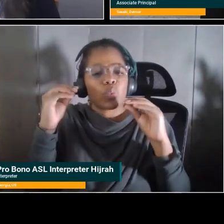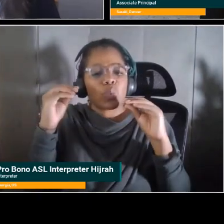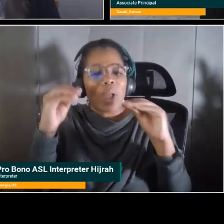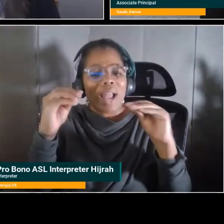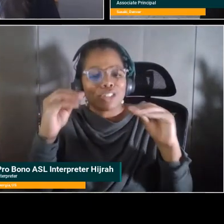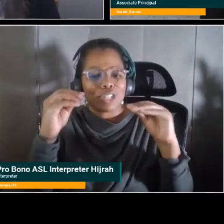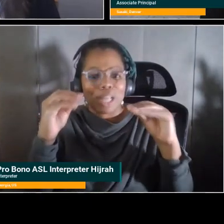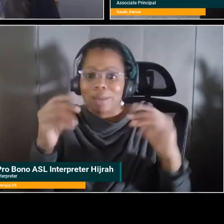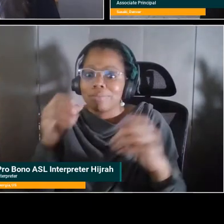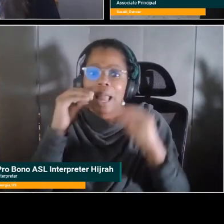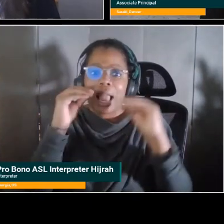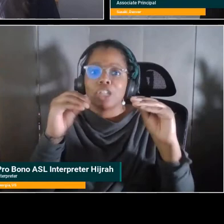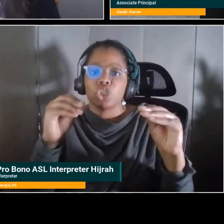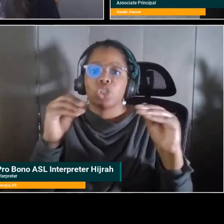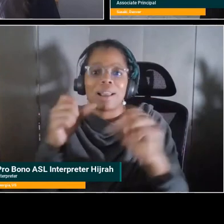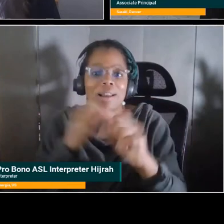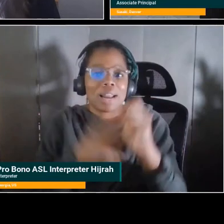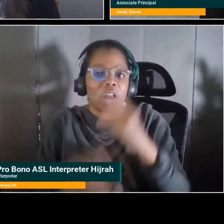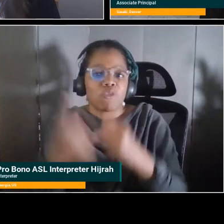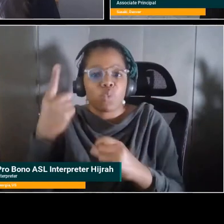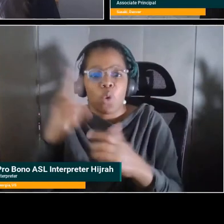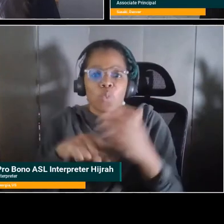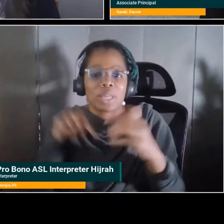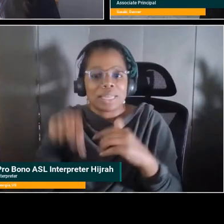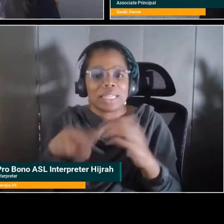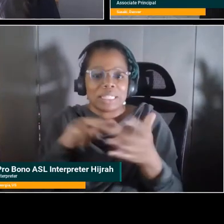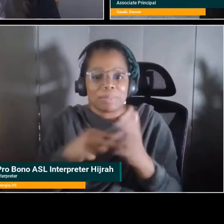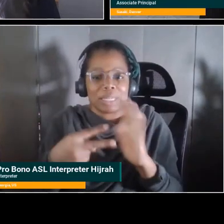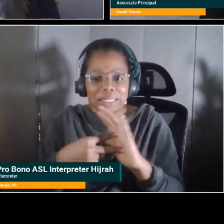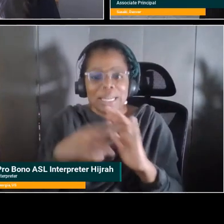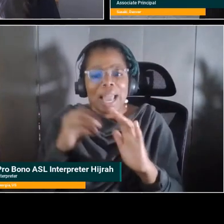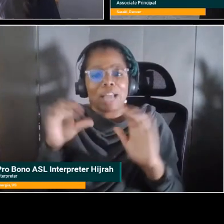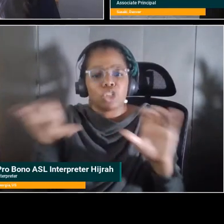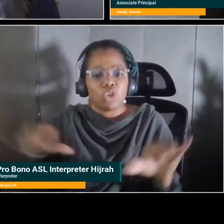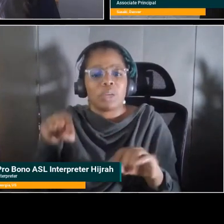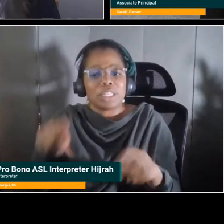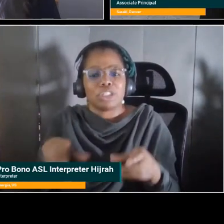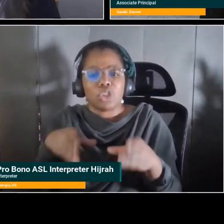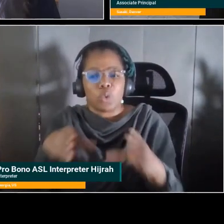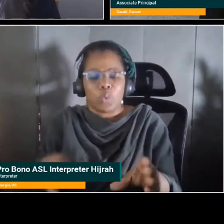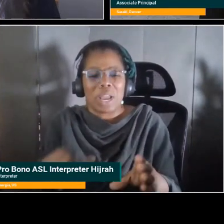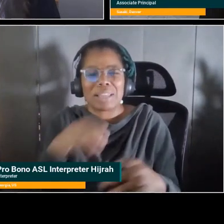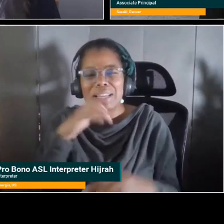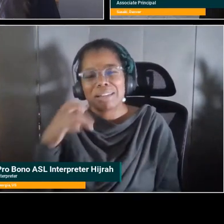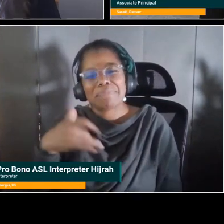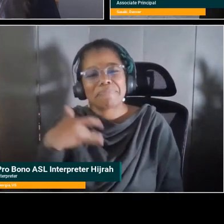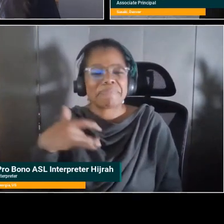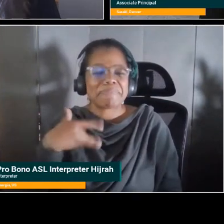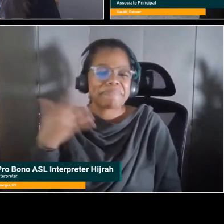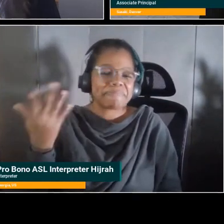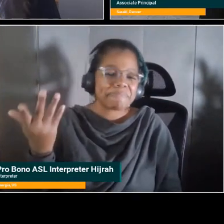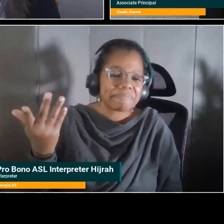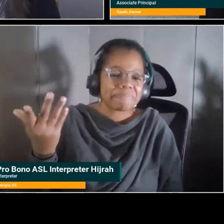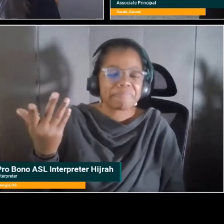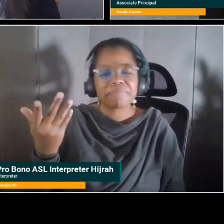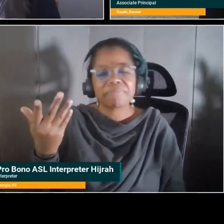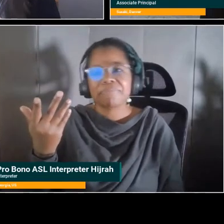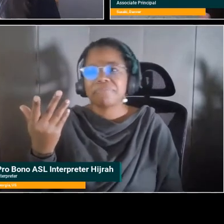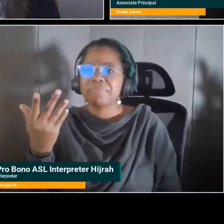educate everyone on what this means, and doing it in a way that doesn't come across